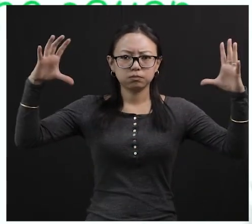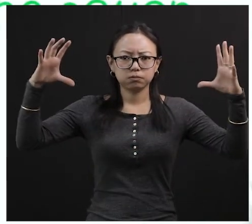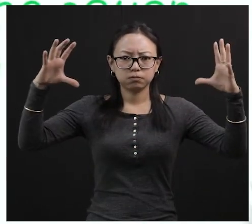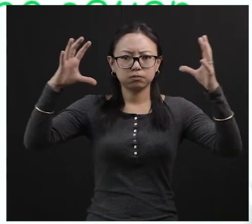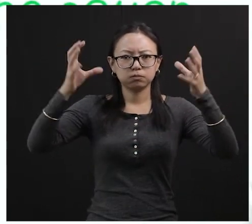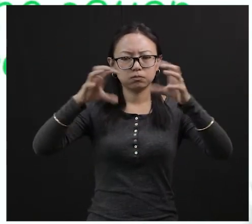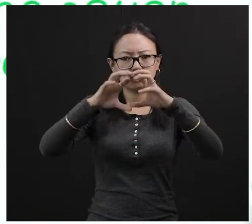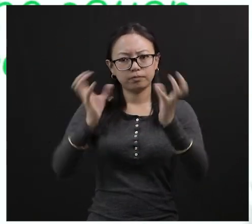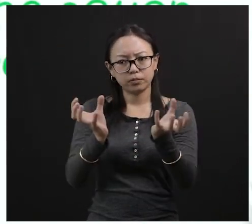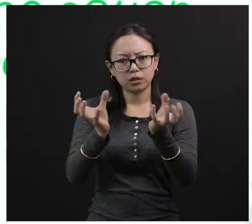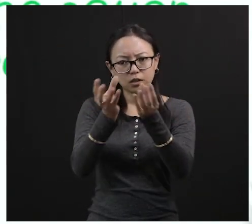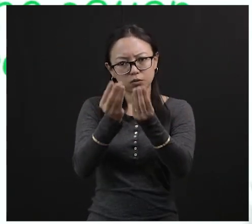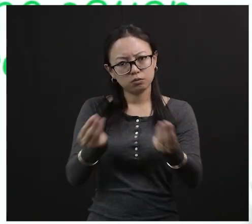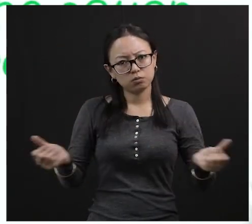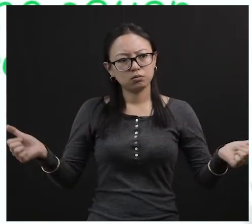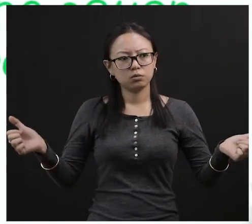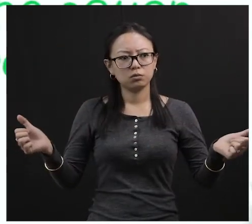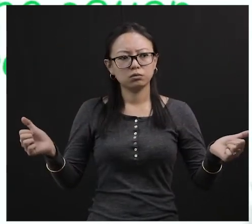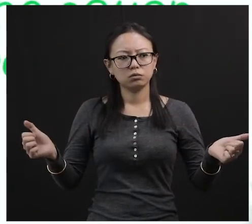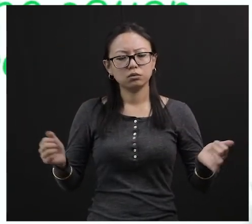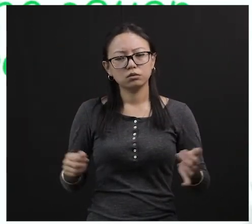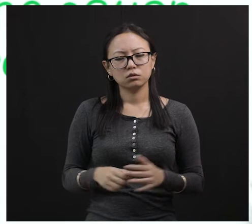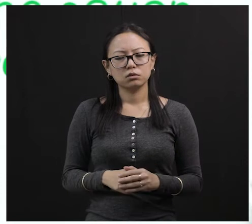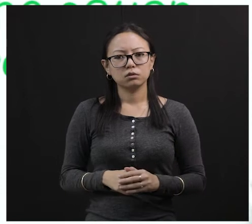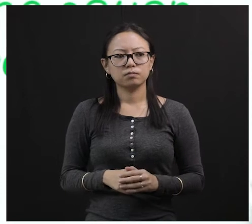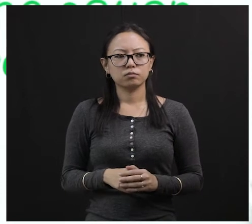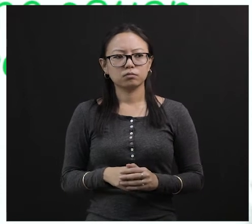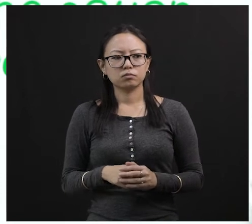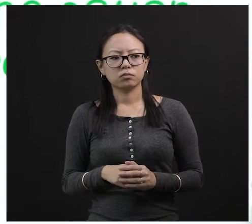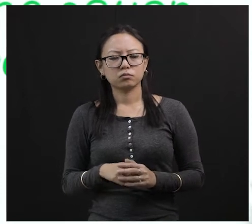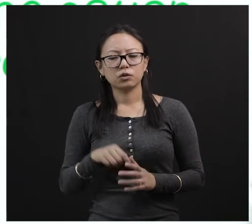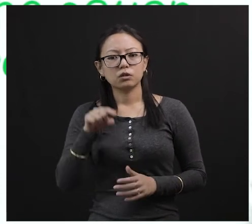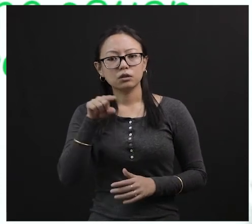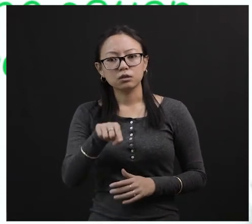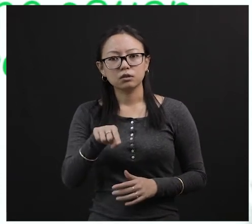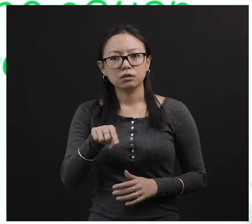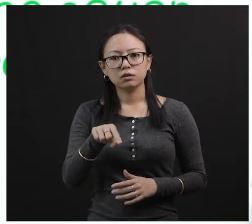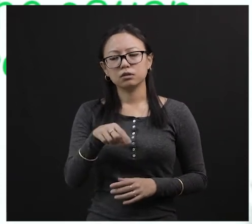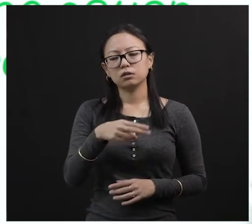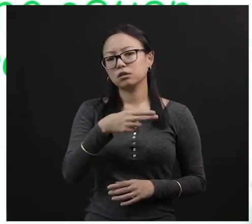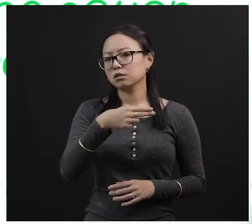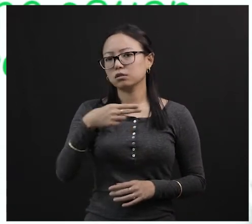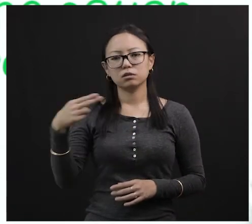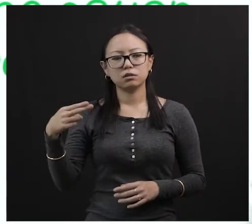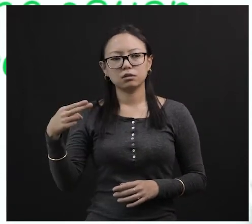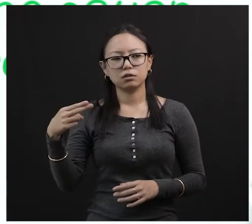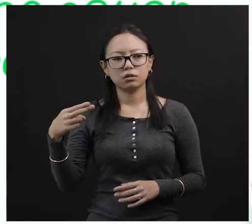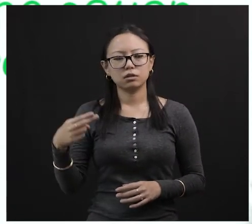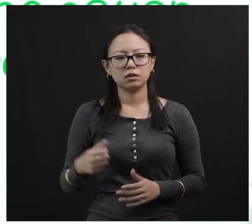rocks into small particles by the action of sun, wind, and water is